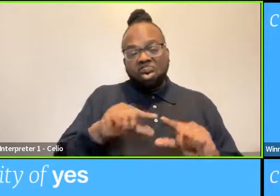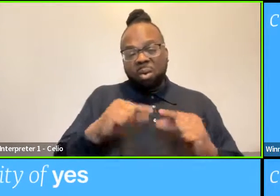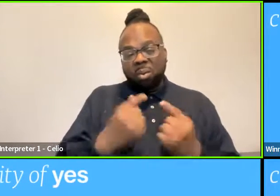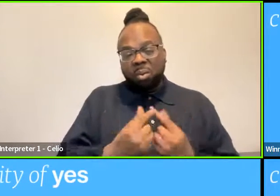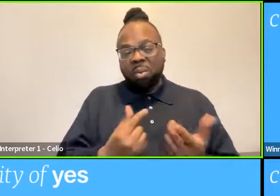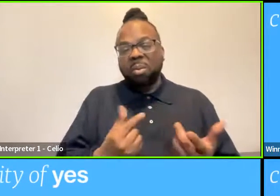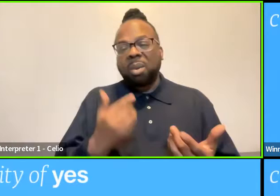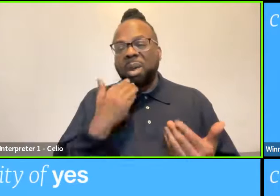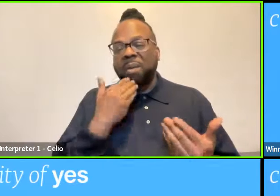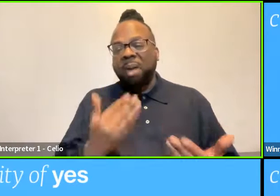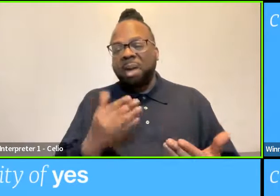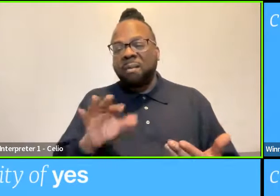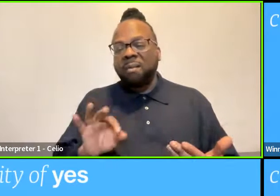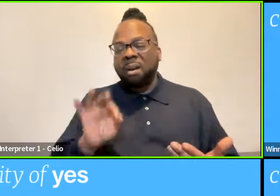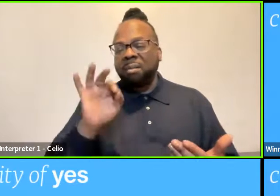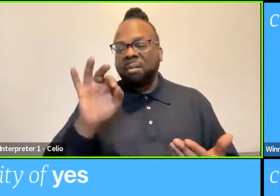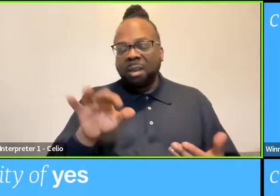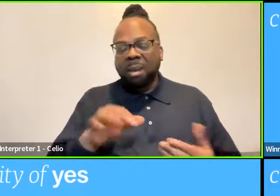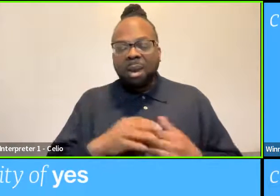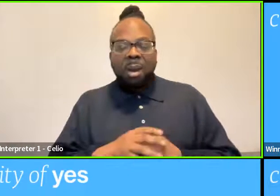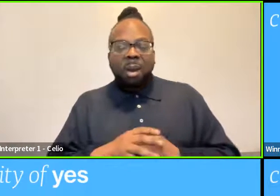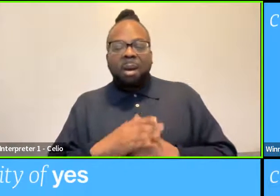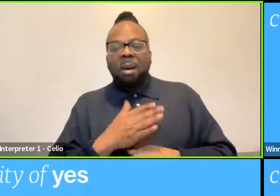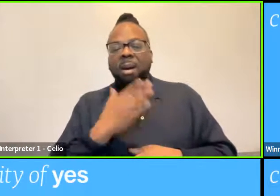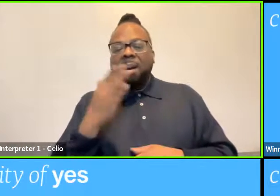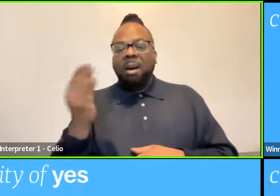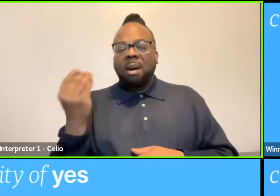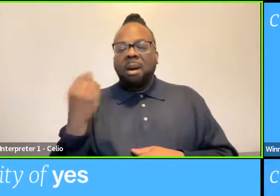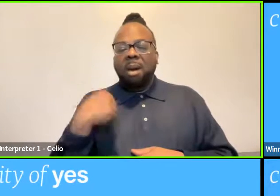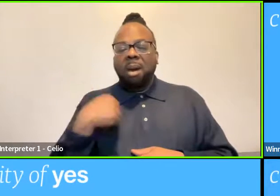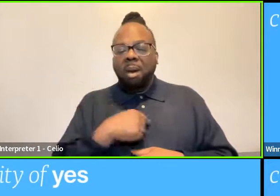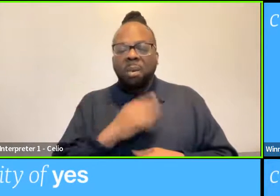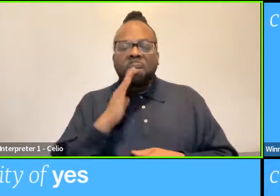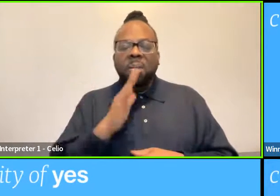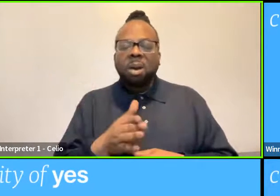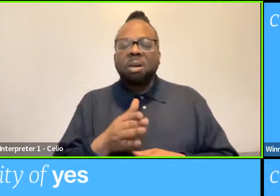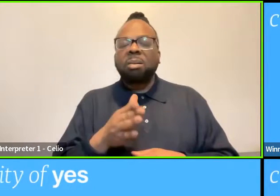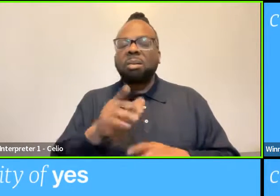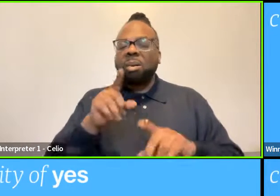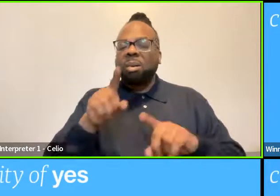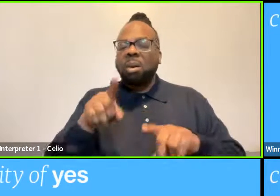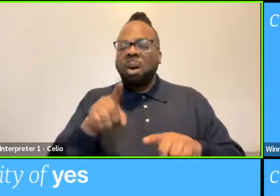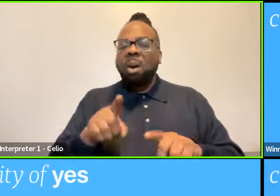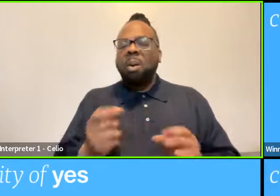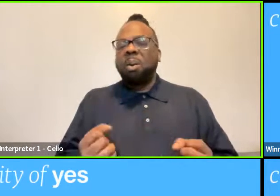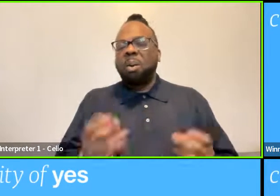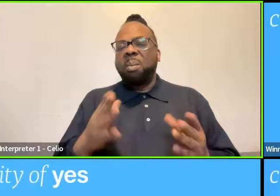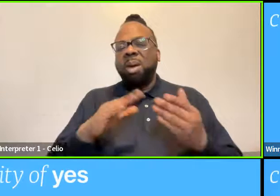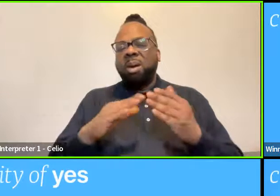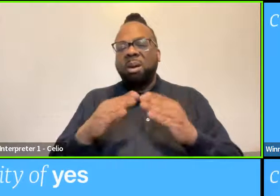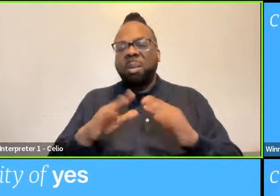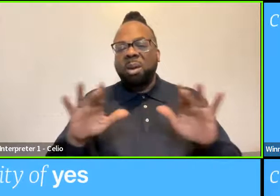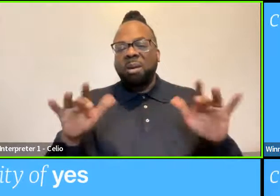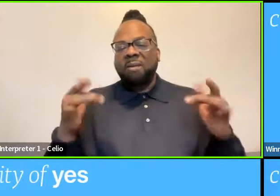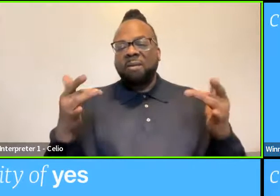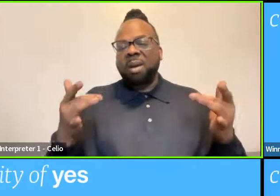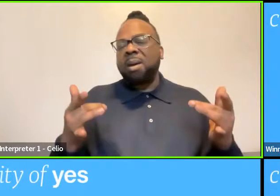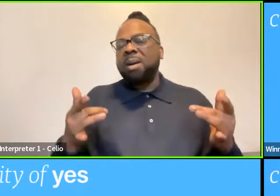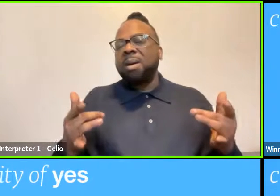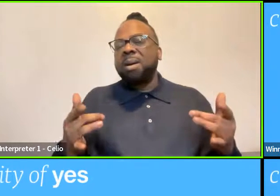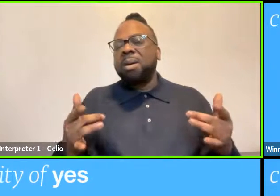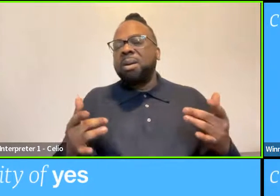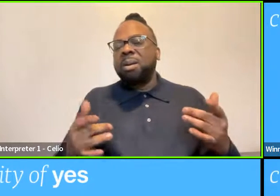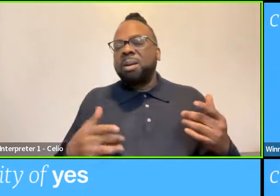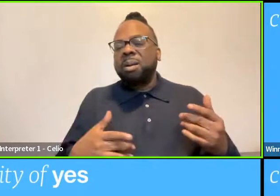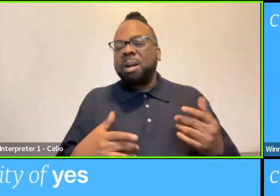that in. And we will be attending lots of community events that are hosted by other